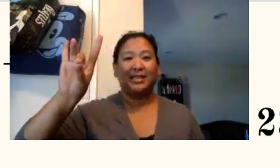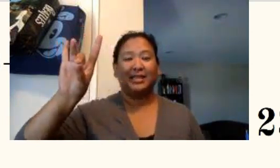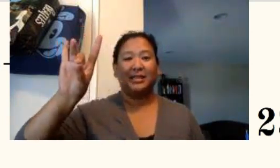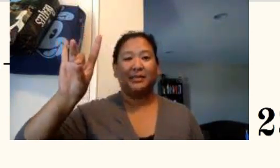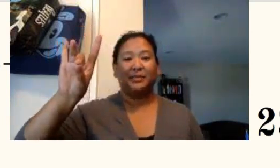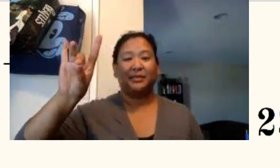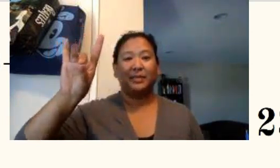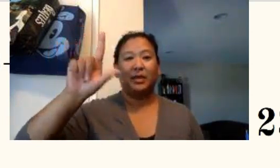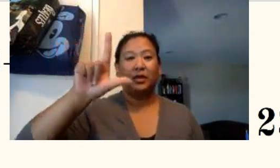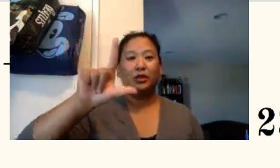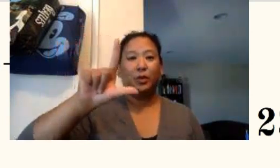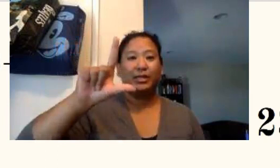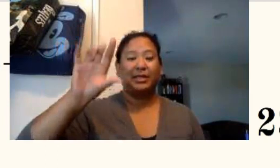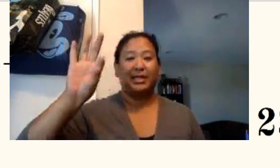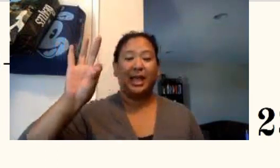28,